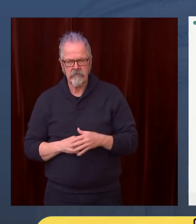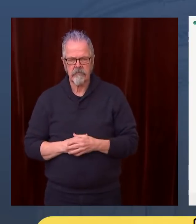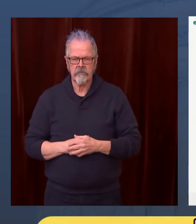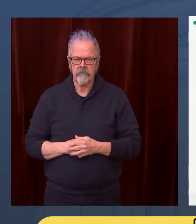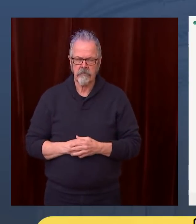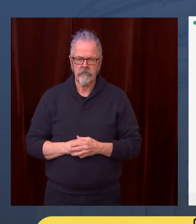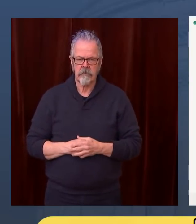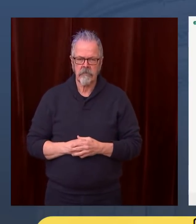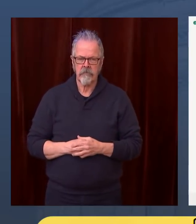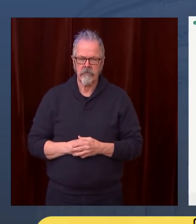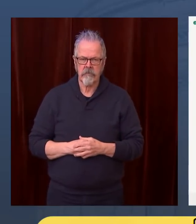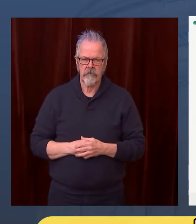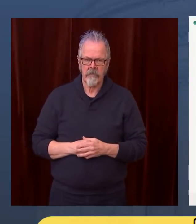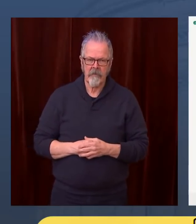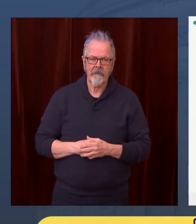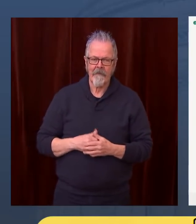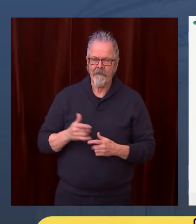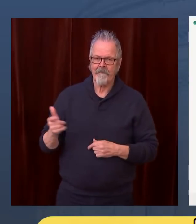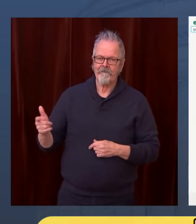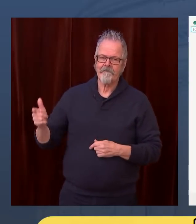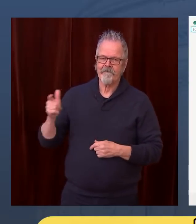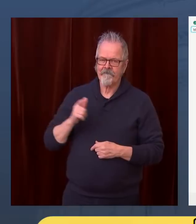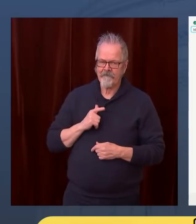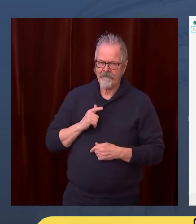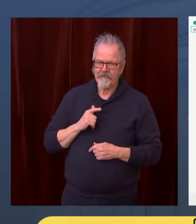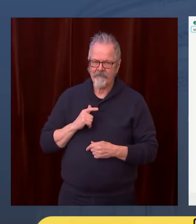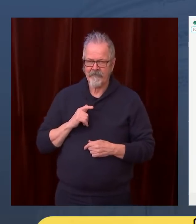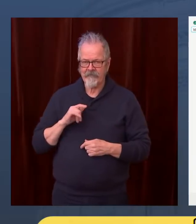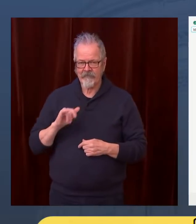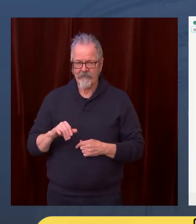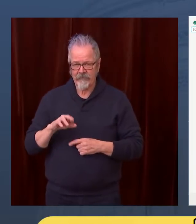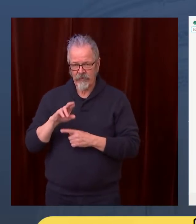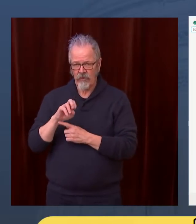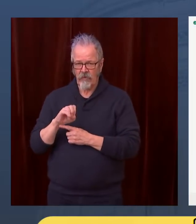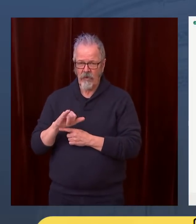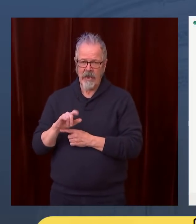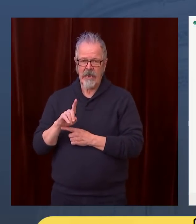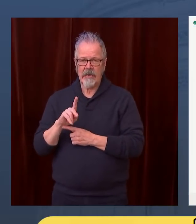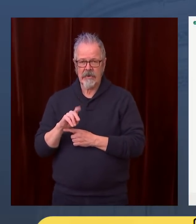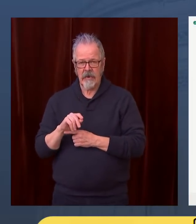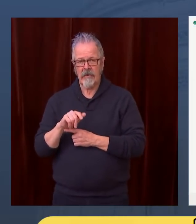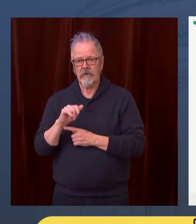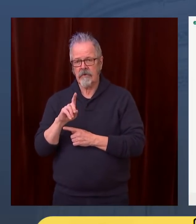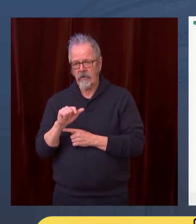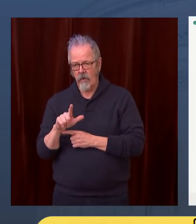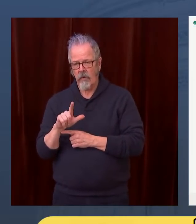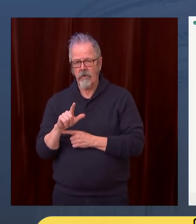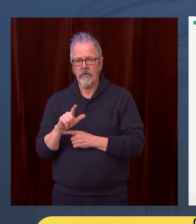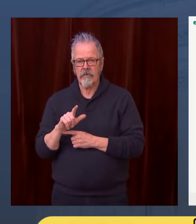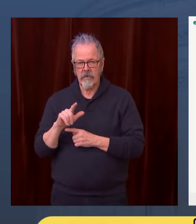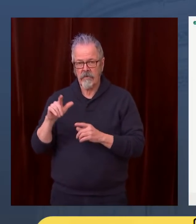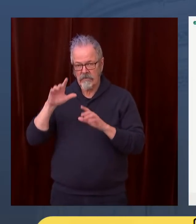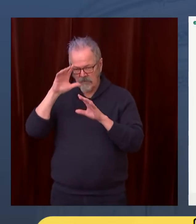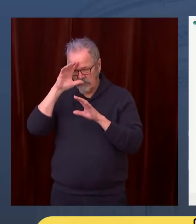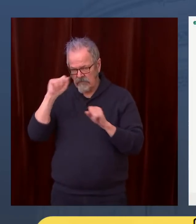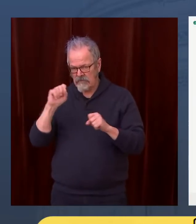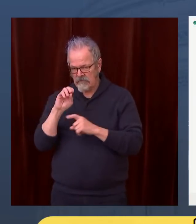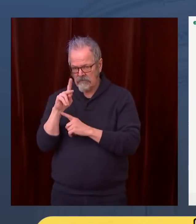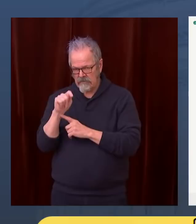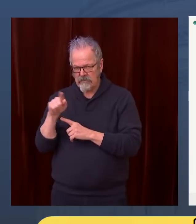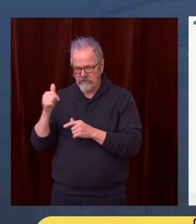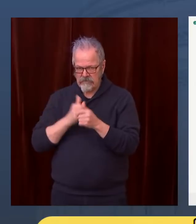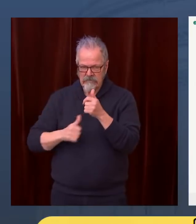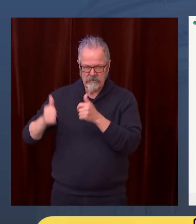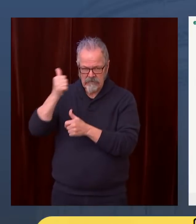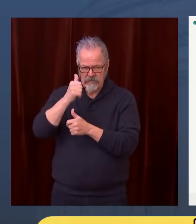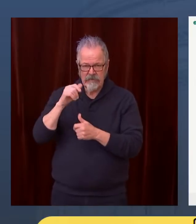Yeah, thank you, Lacey. Not much to add. Jerry, thank you for the question. As you heard, a bunch of the CDC guidance that this